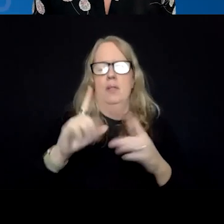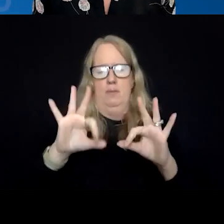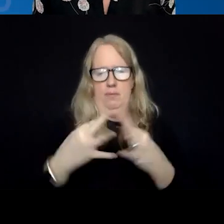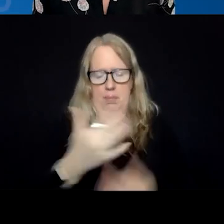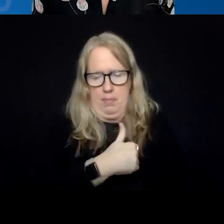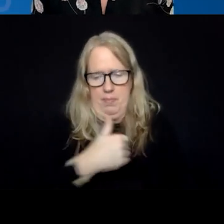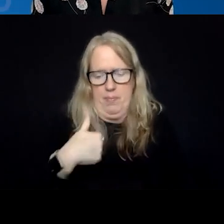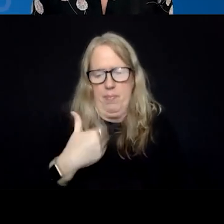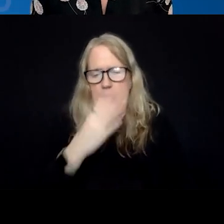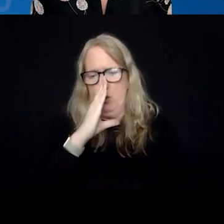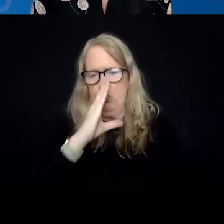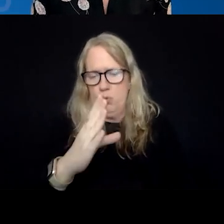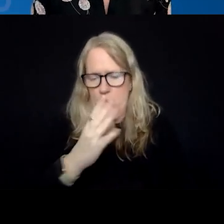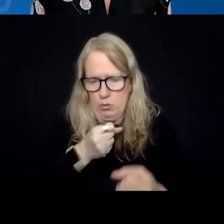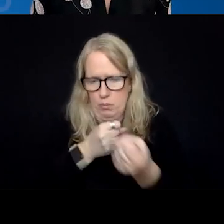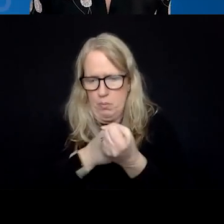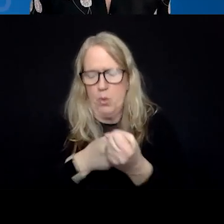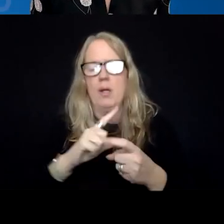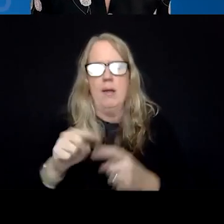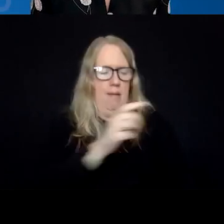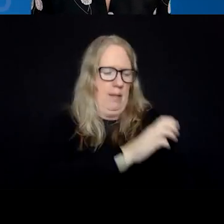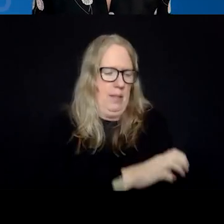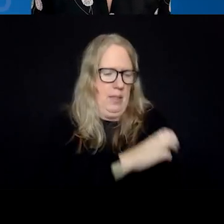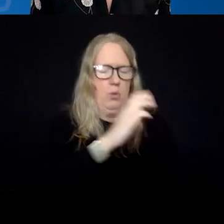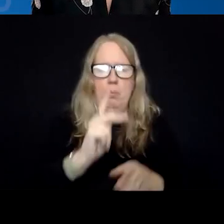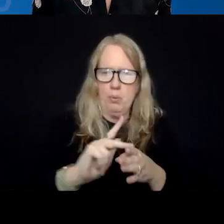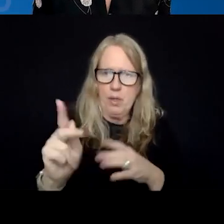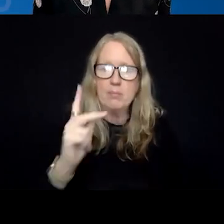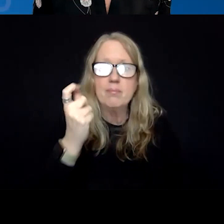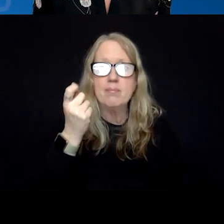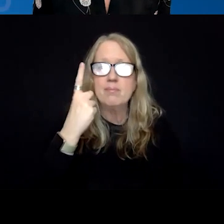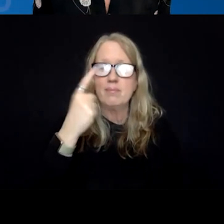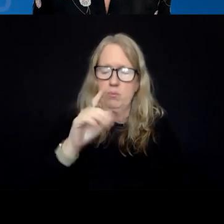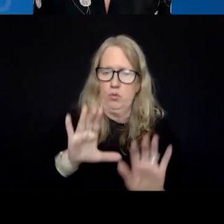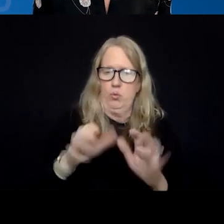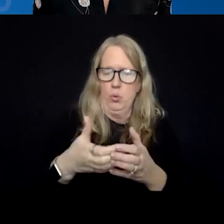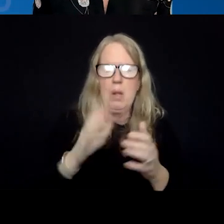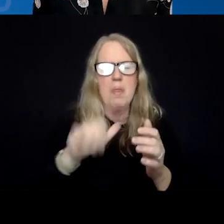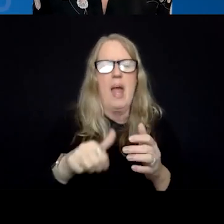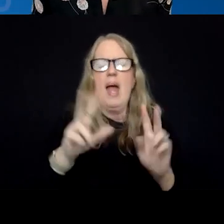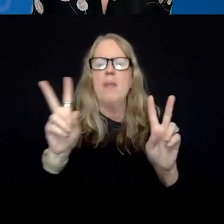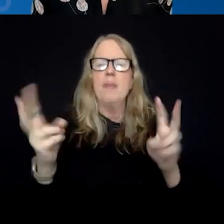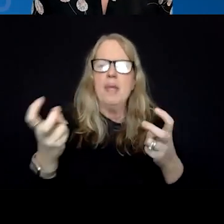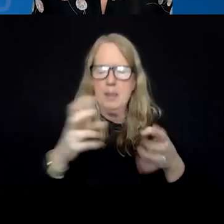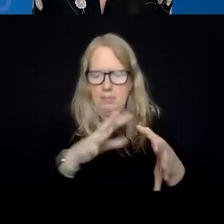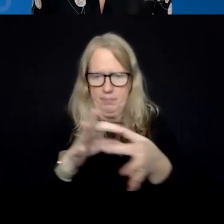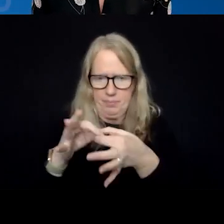direct support professionals and clinical professionals. And so the groups have a common theme. We actually have some coming up next week, really aimed